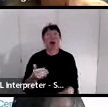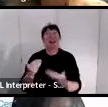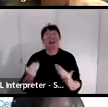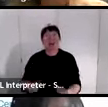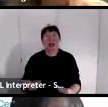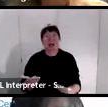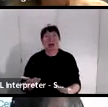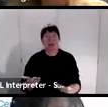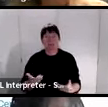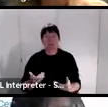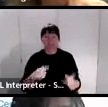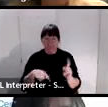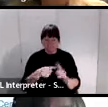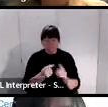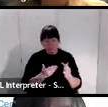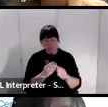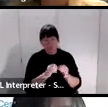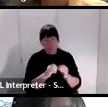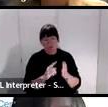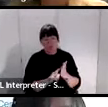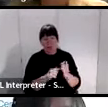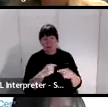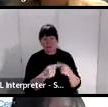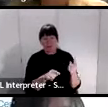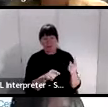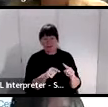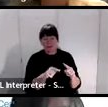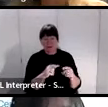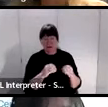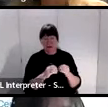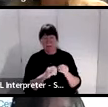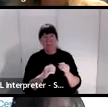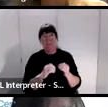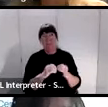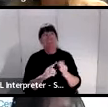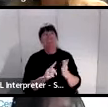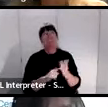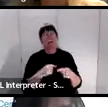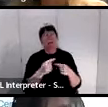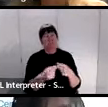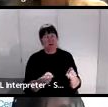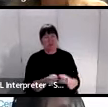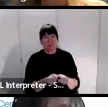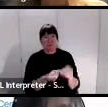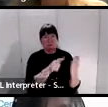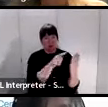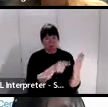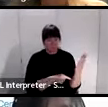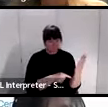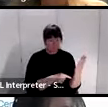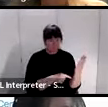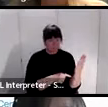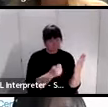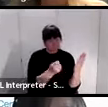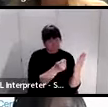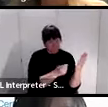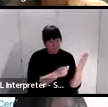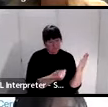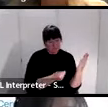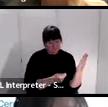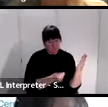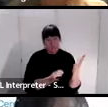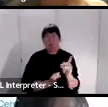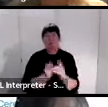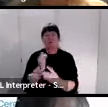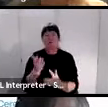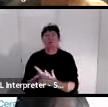through the bill process, the committee process, to improve accessibility. Okay. Whether they be through